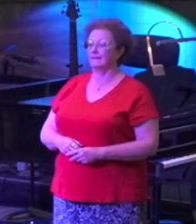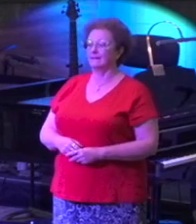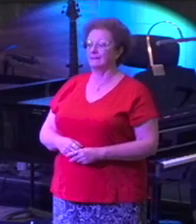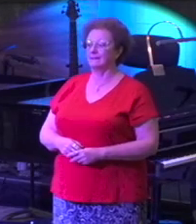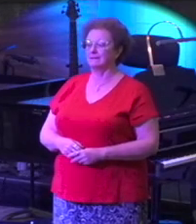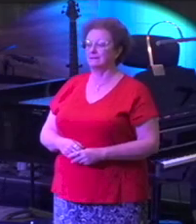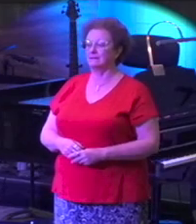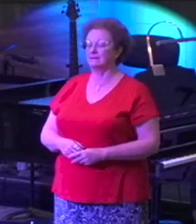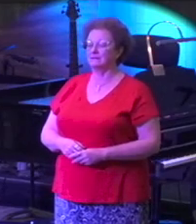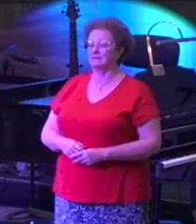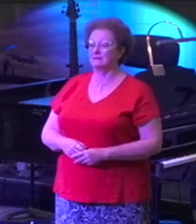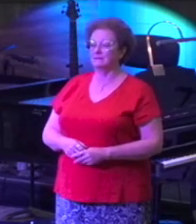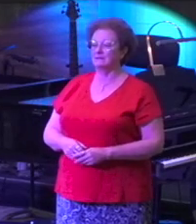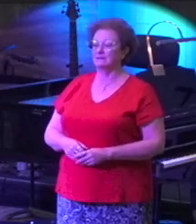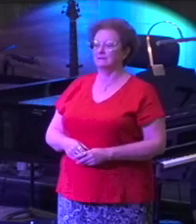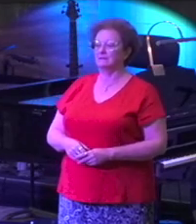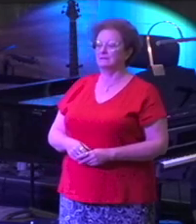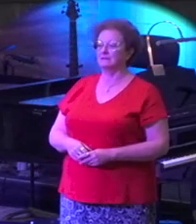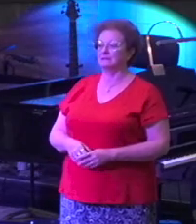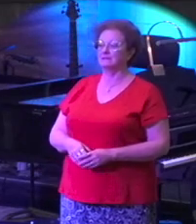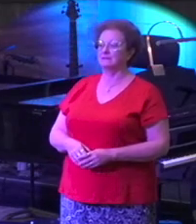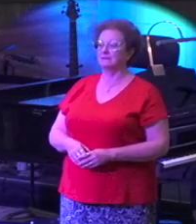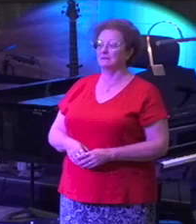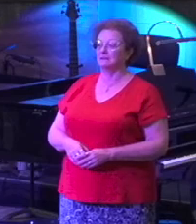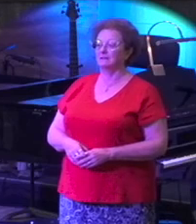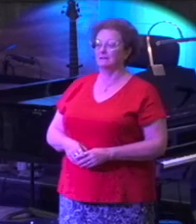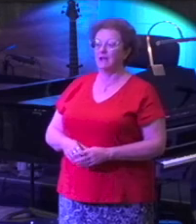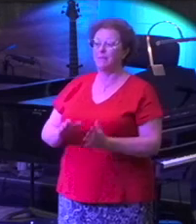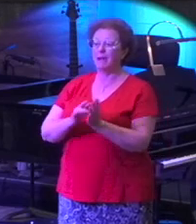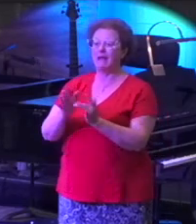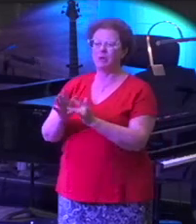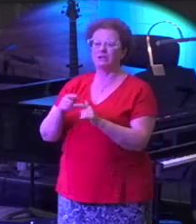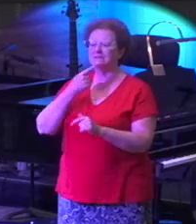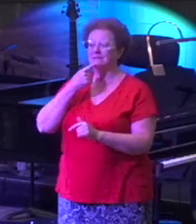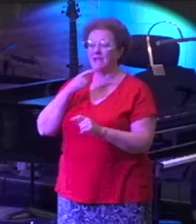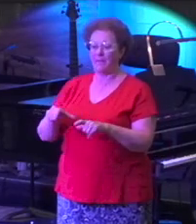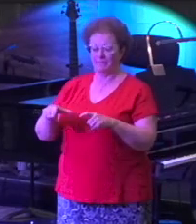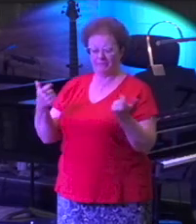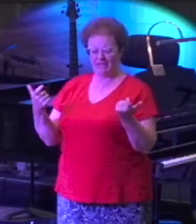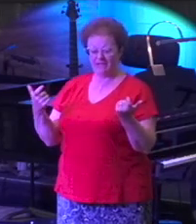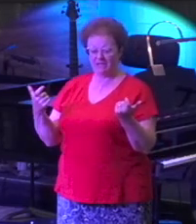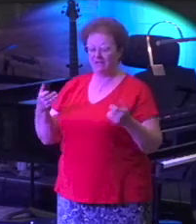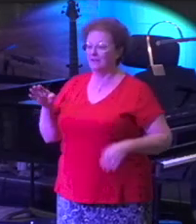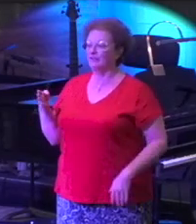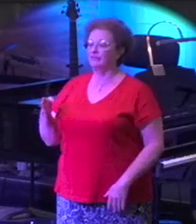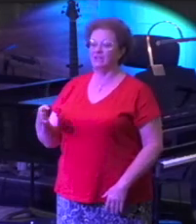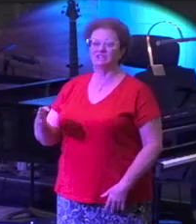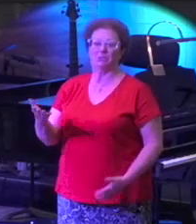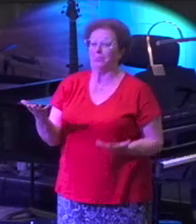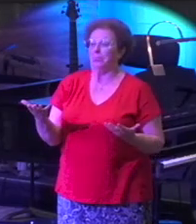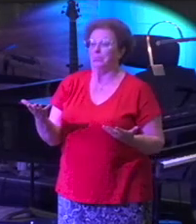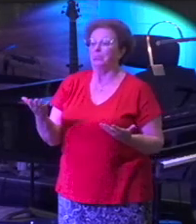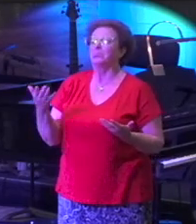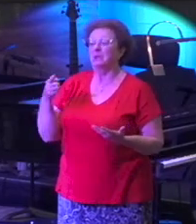your rationalism from VeggieTales out of your head. The Bible said it was a big fish, and I firmly believe that's what it